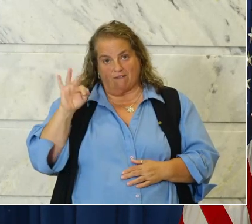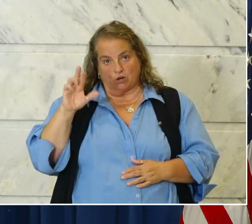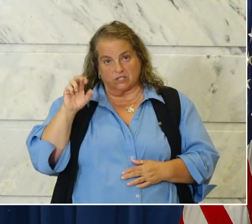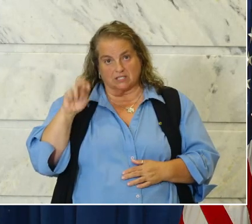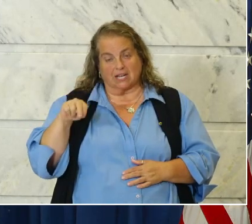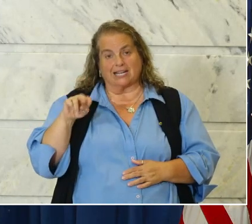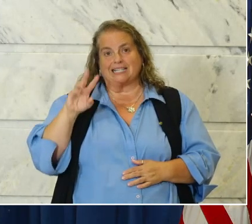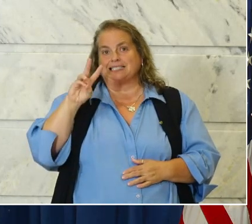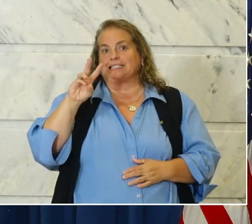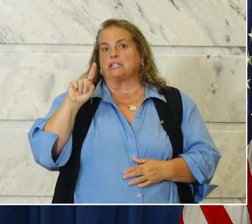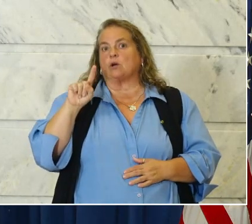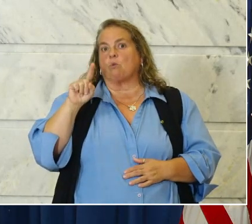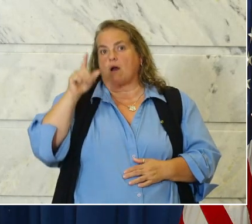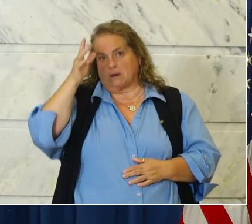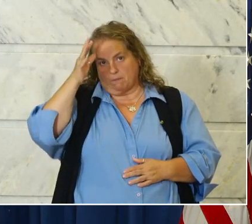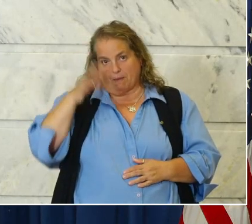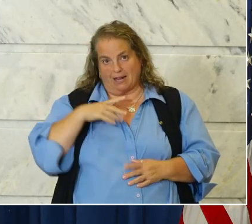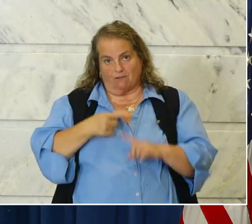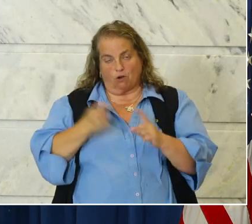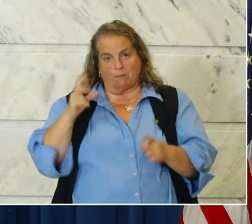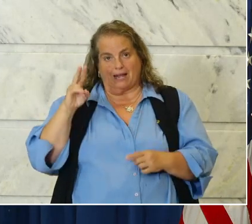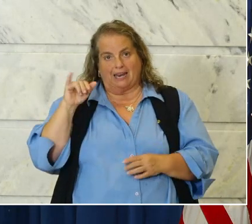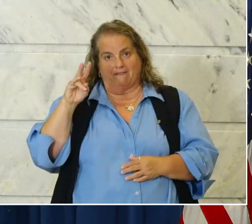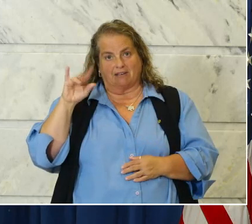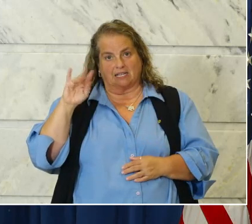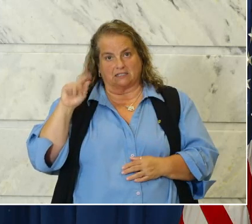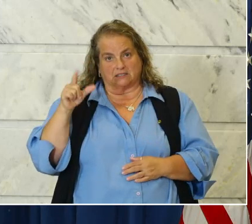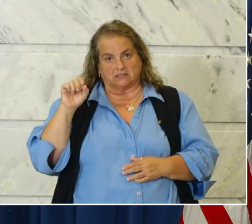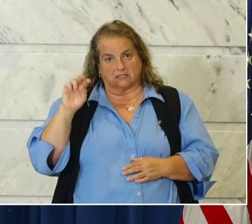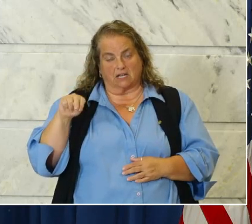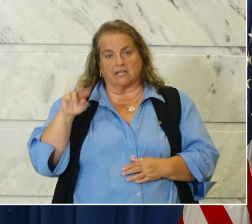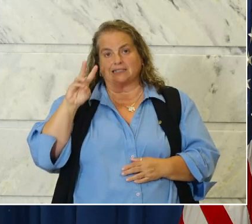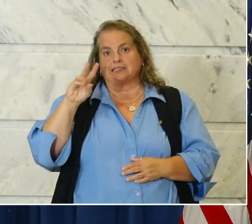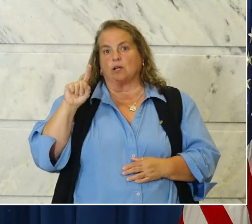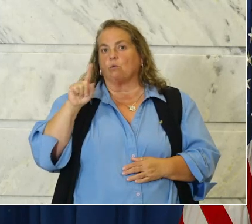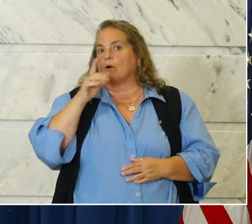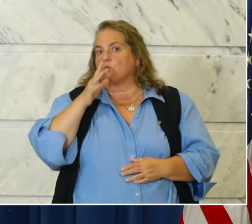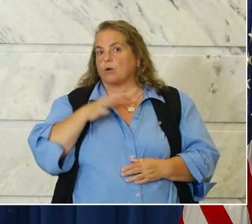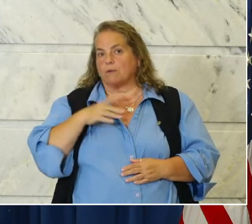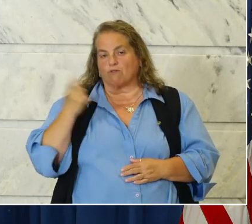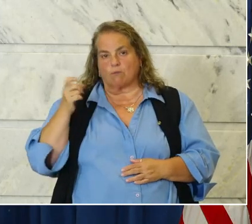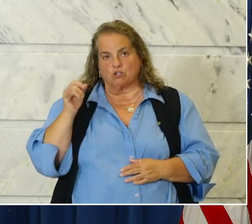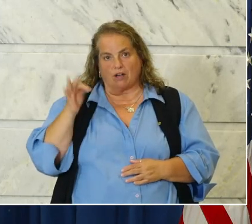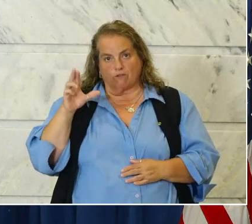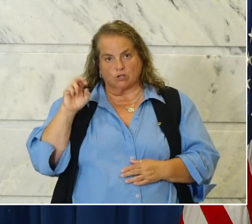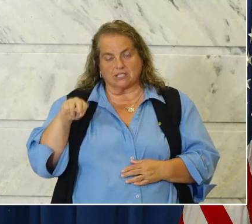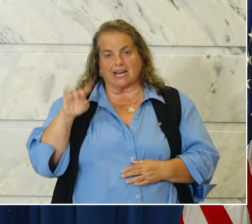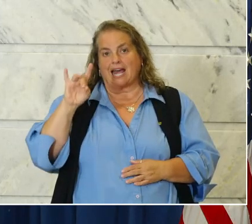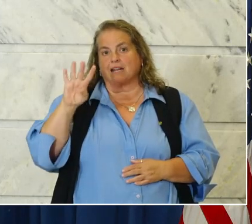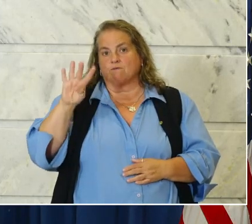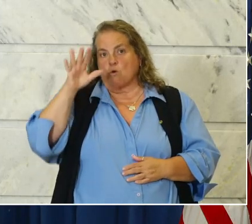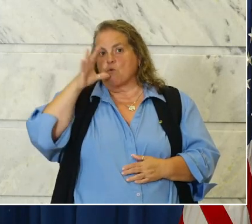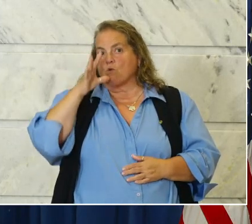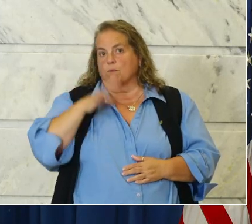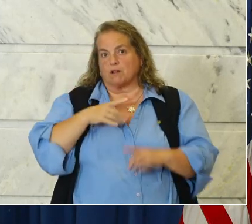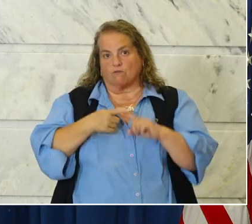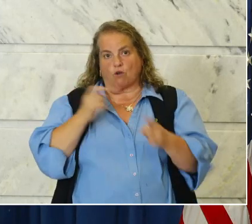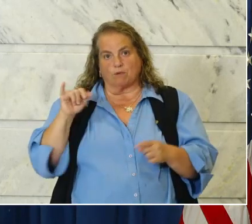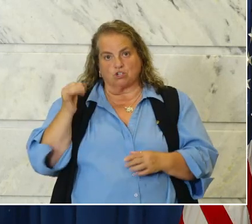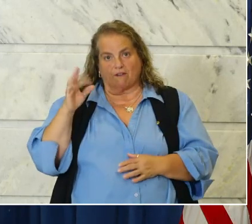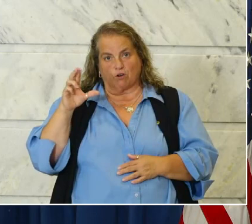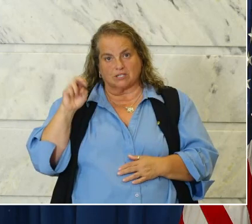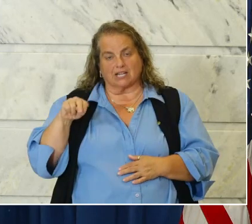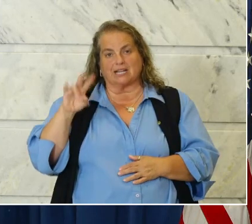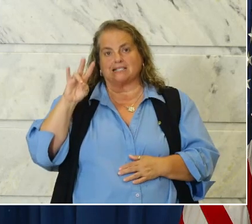a 61-year-old man from Livingston, a 61-year-old woman from Jefferson, an 84-year-old woman from Jefferson,